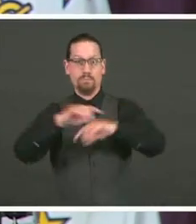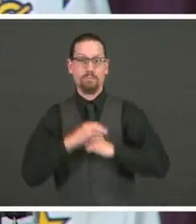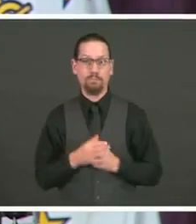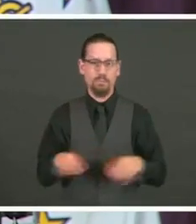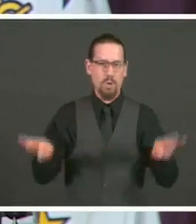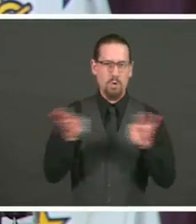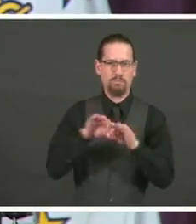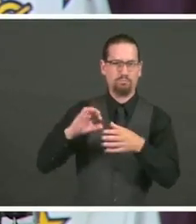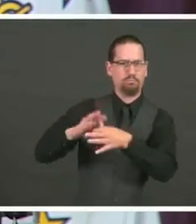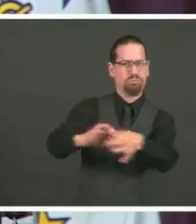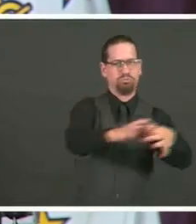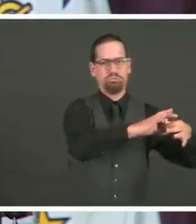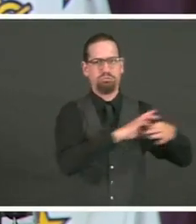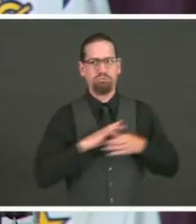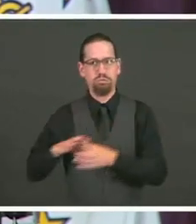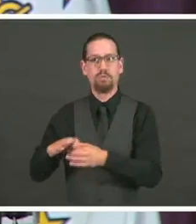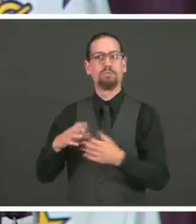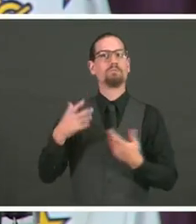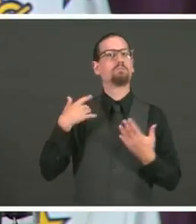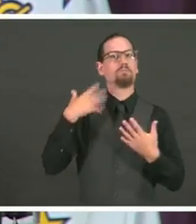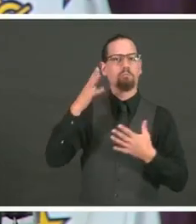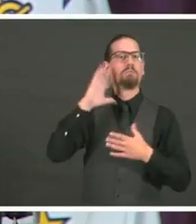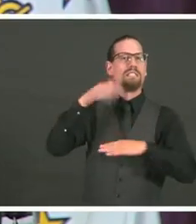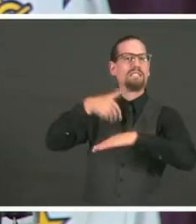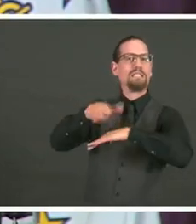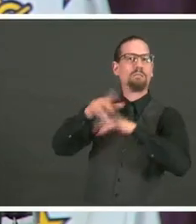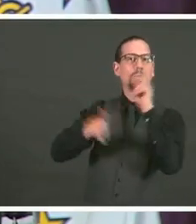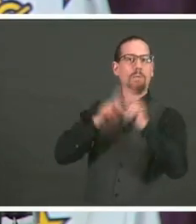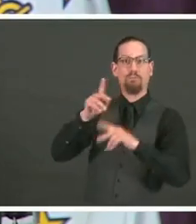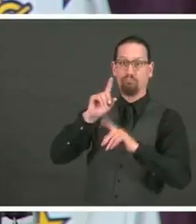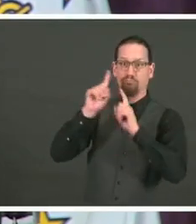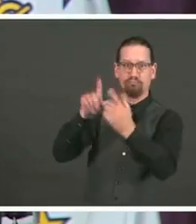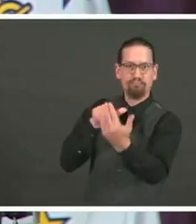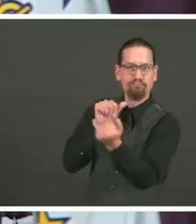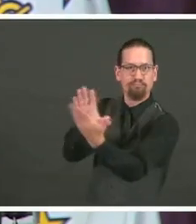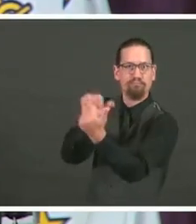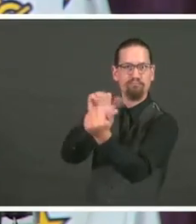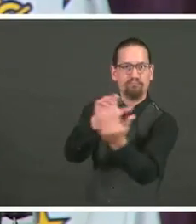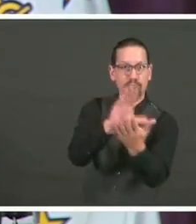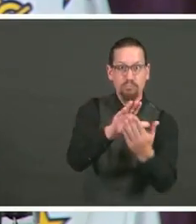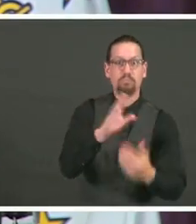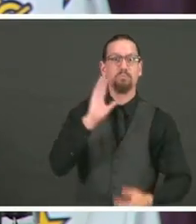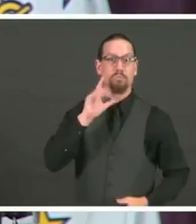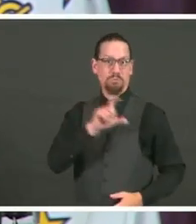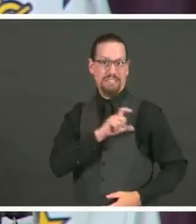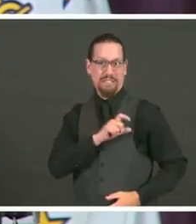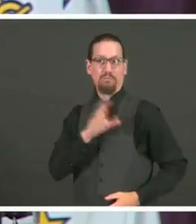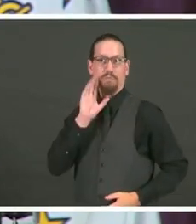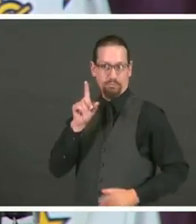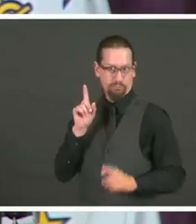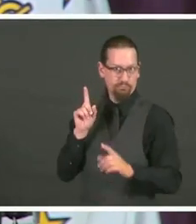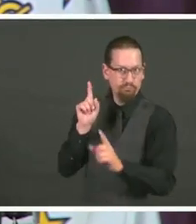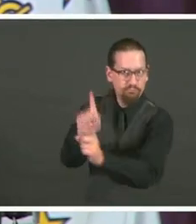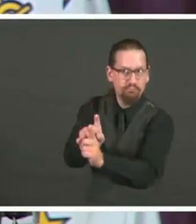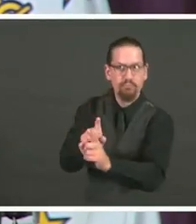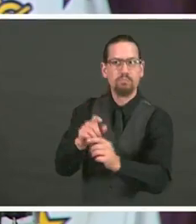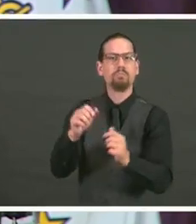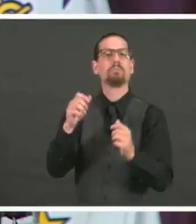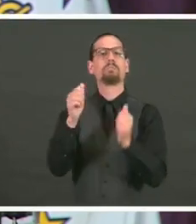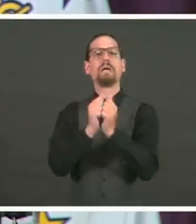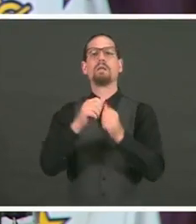to deal with it. We will deal with it. State police will work with local law enforcement, will work